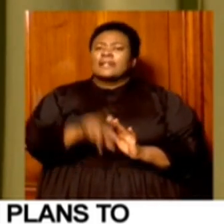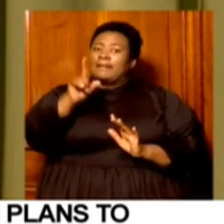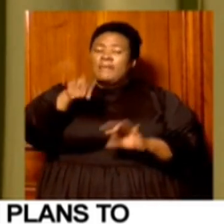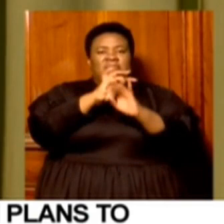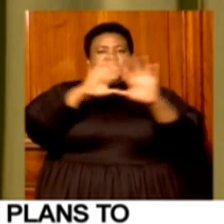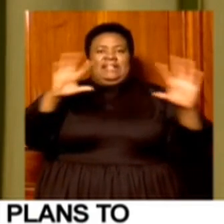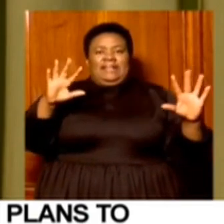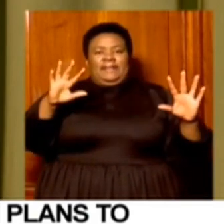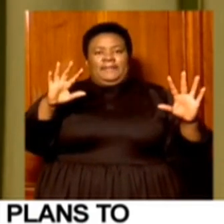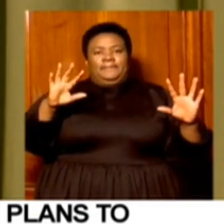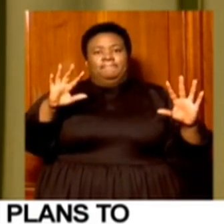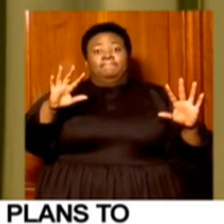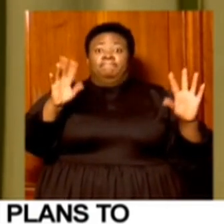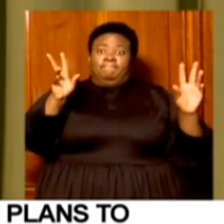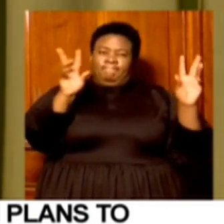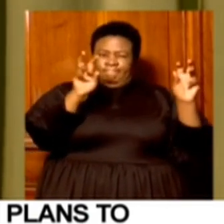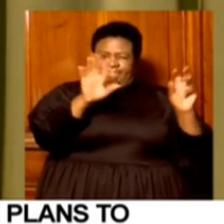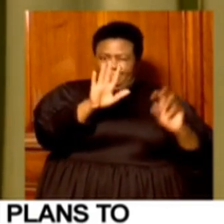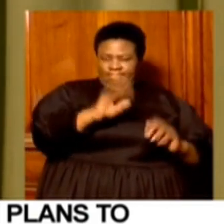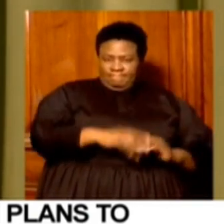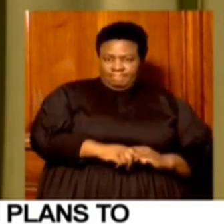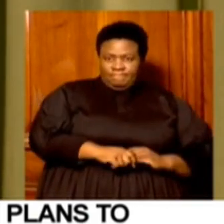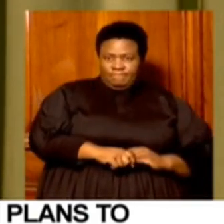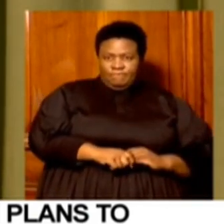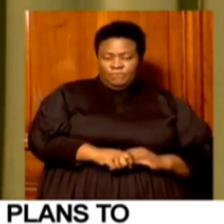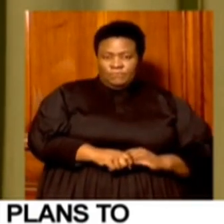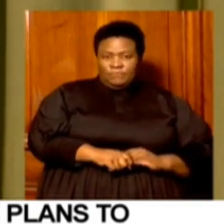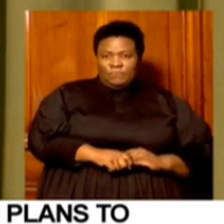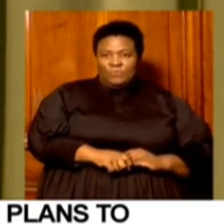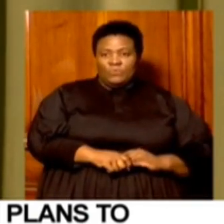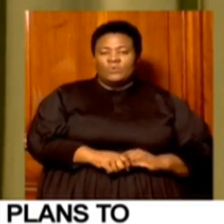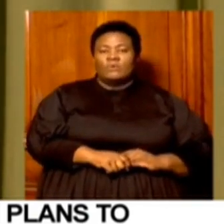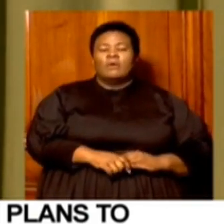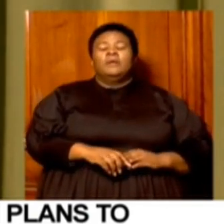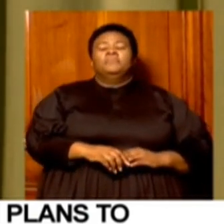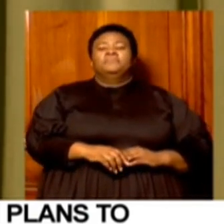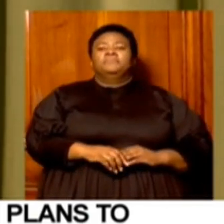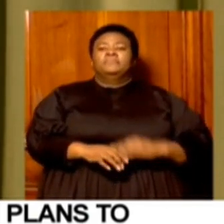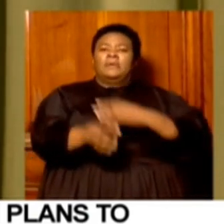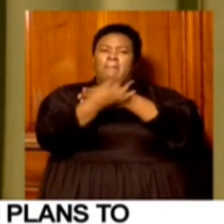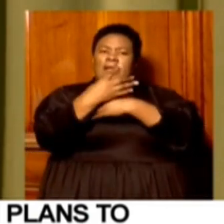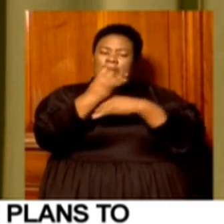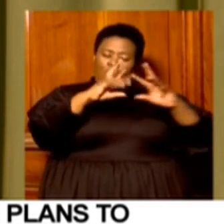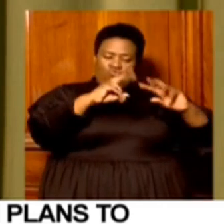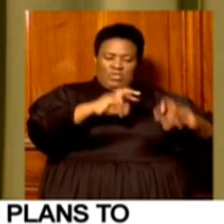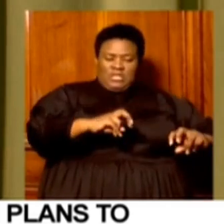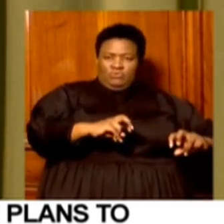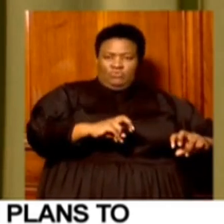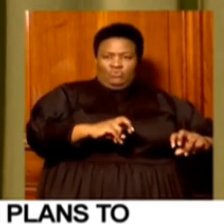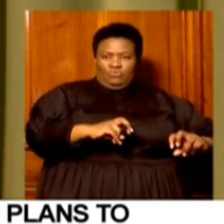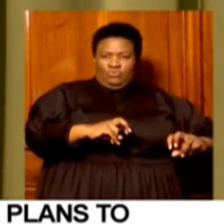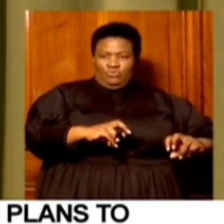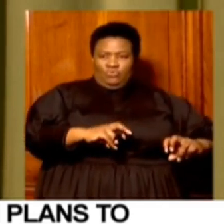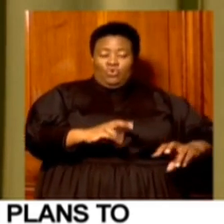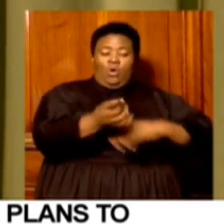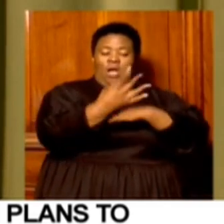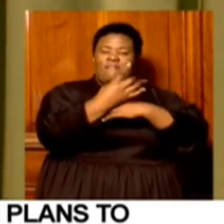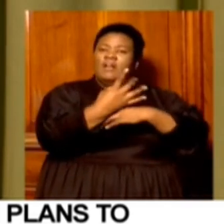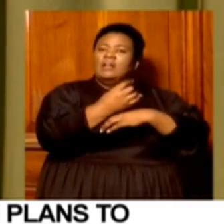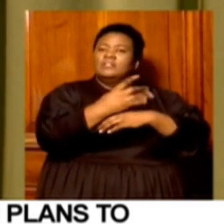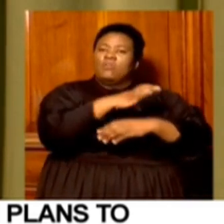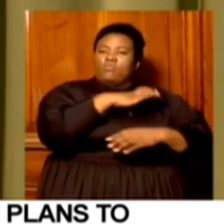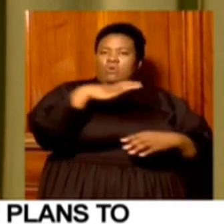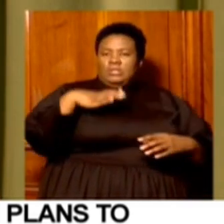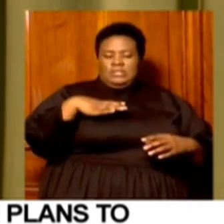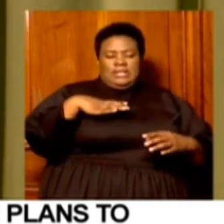with a disclaimer, right? The medical the Medical Advisory Council, we